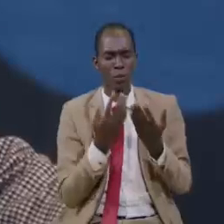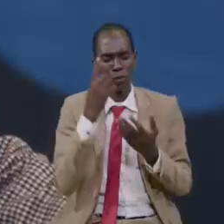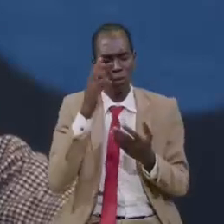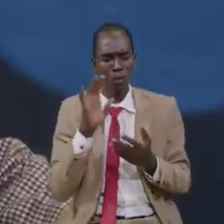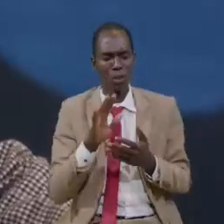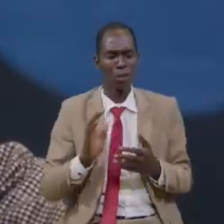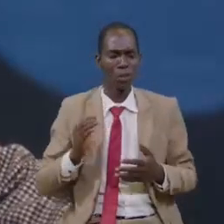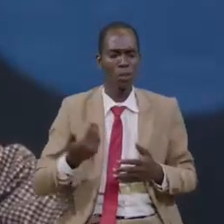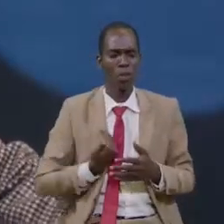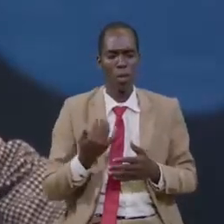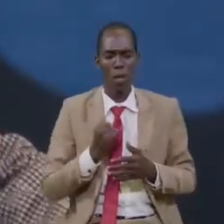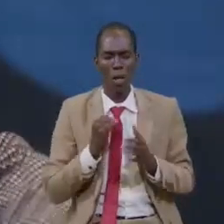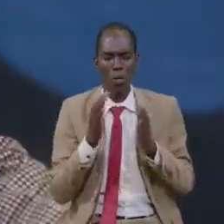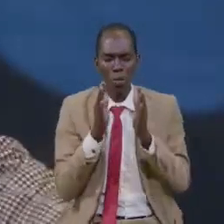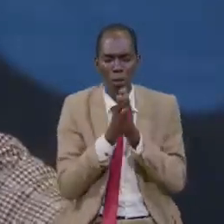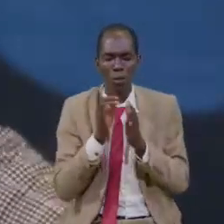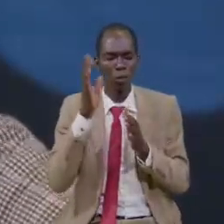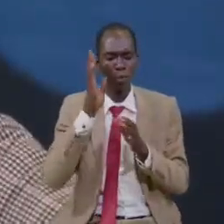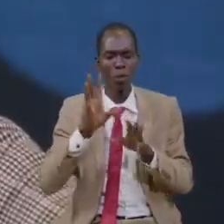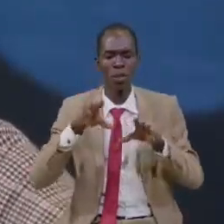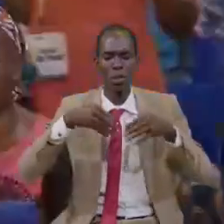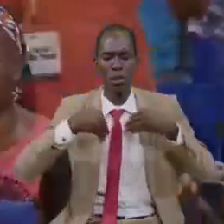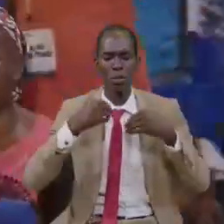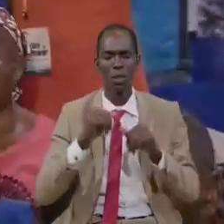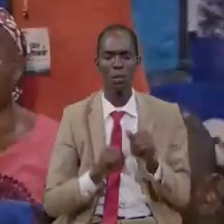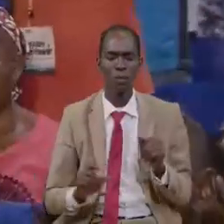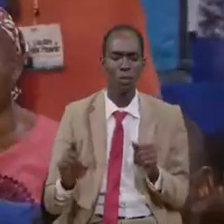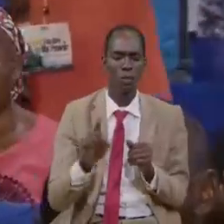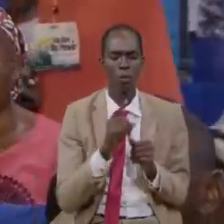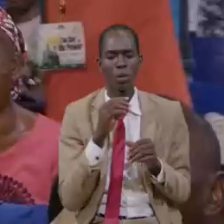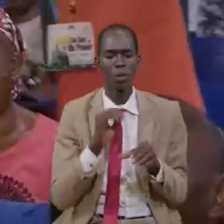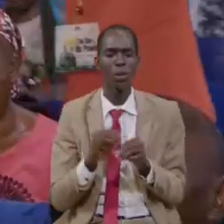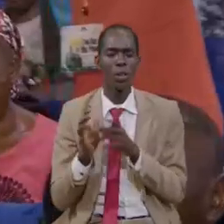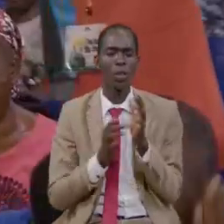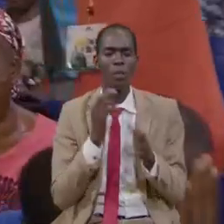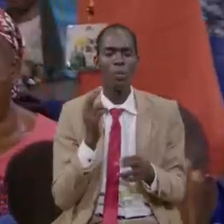receive every one of them in Jesus' name.